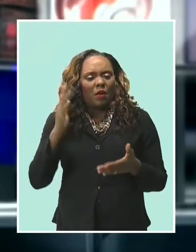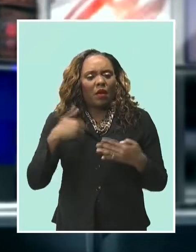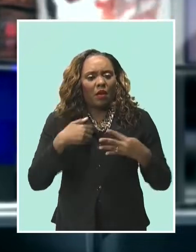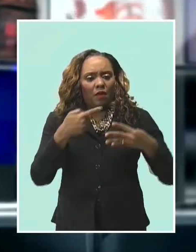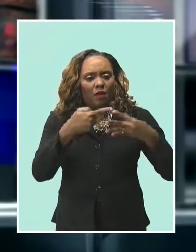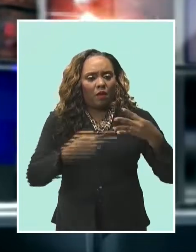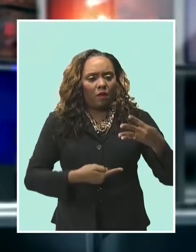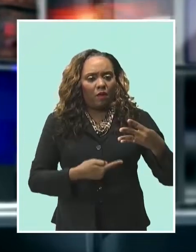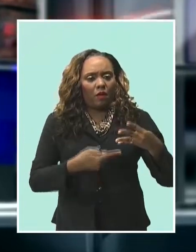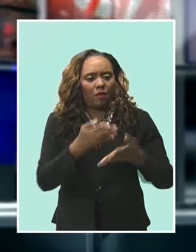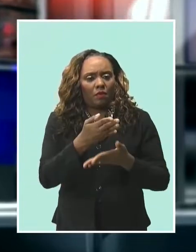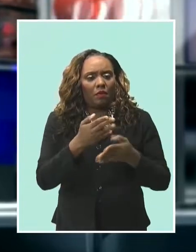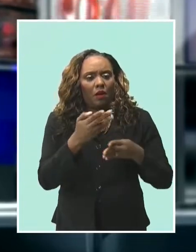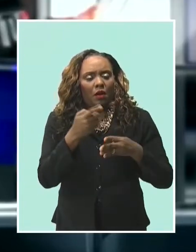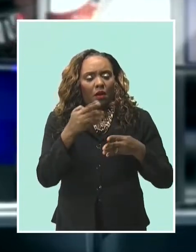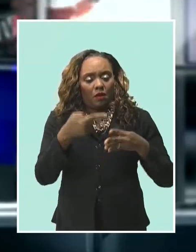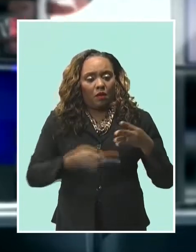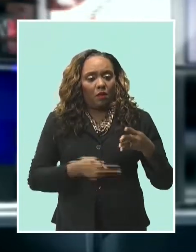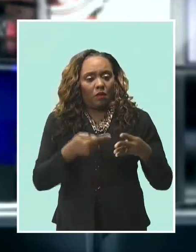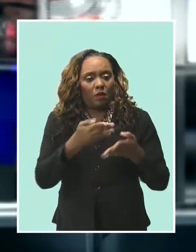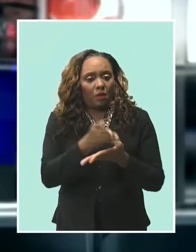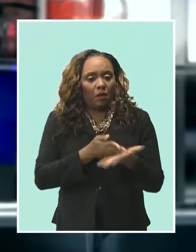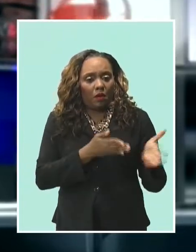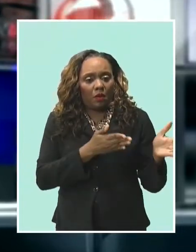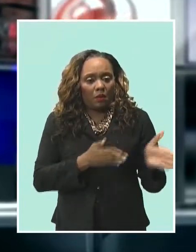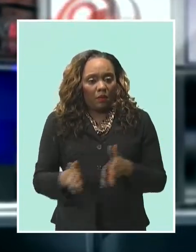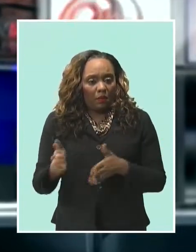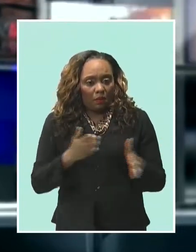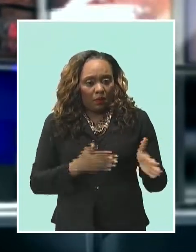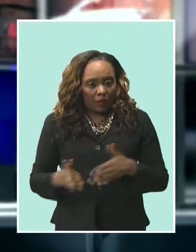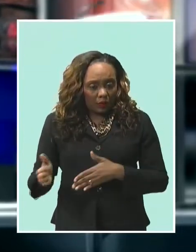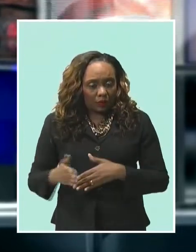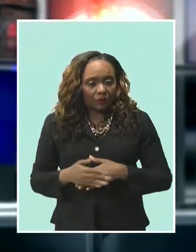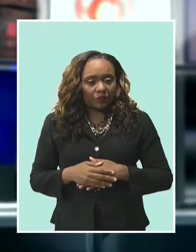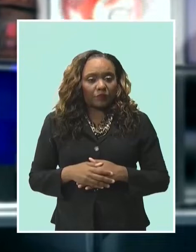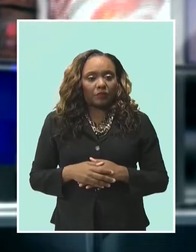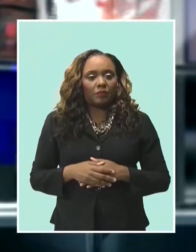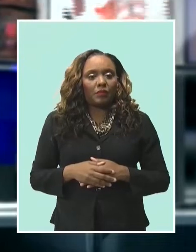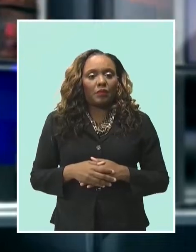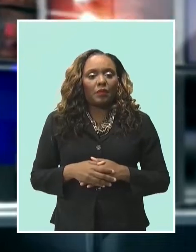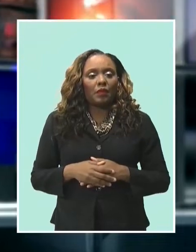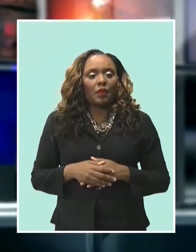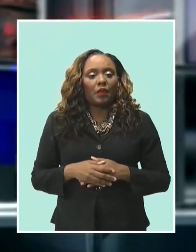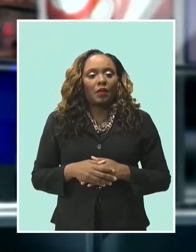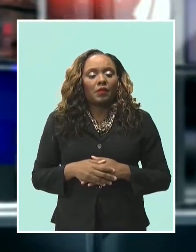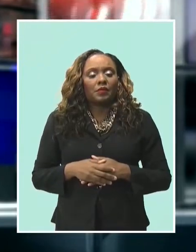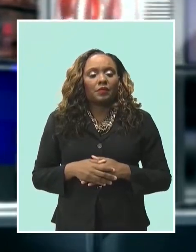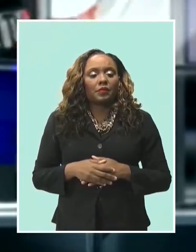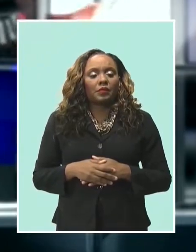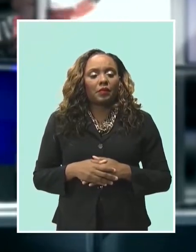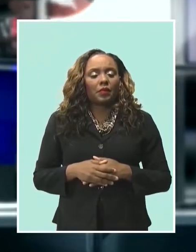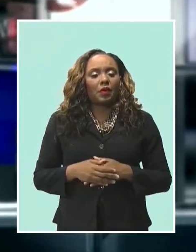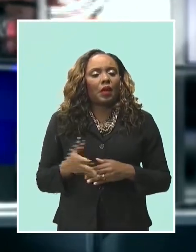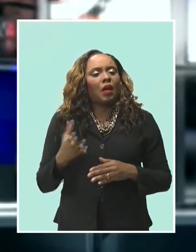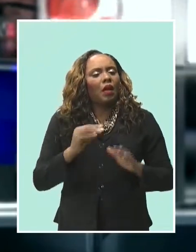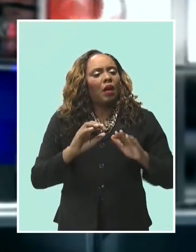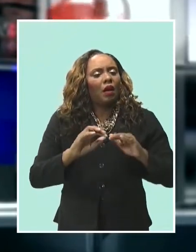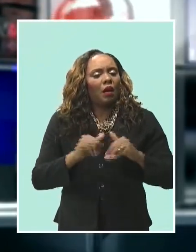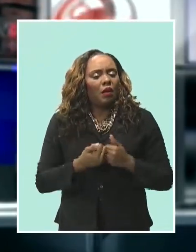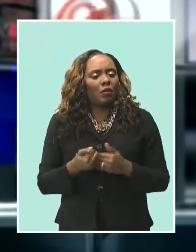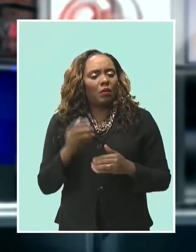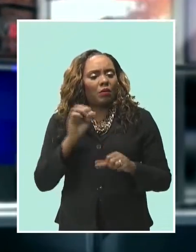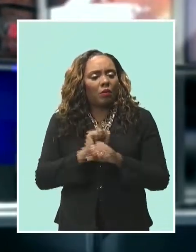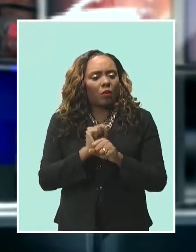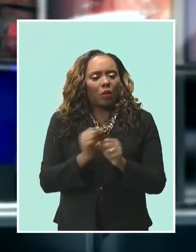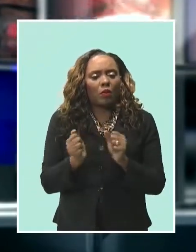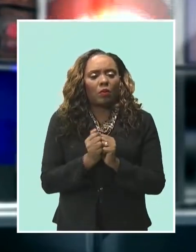by an augmented National Security Council that has been stood up. Now, a major part of the plan is a 4-stage plan that